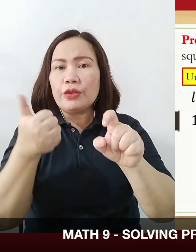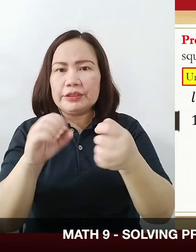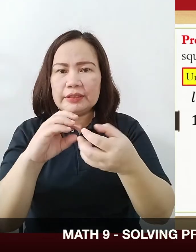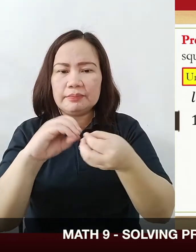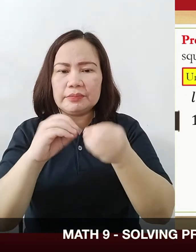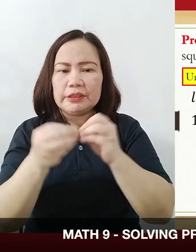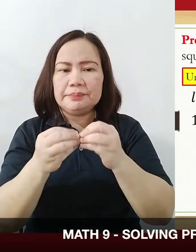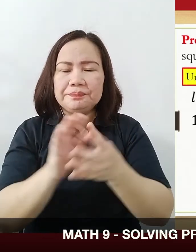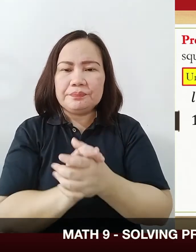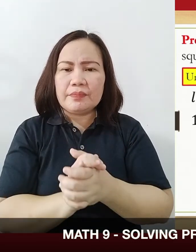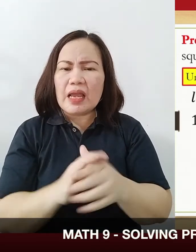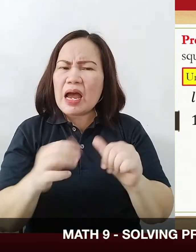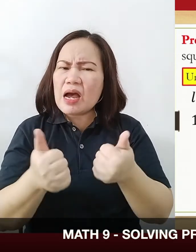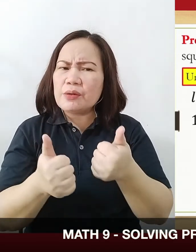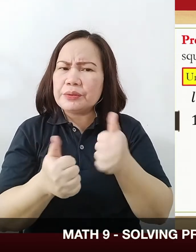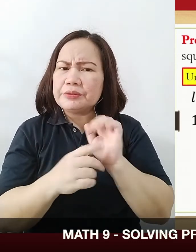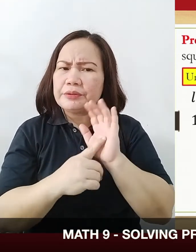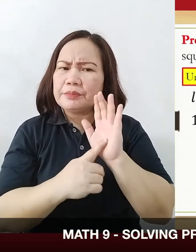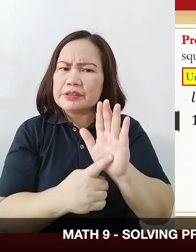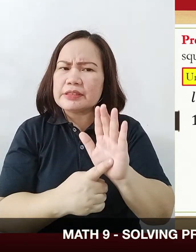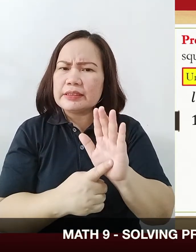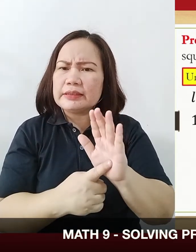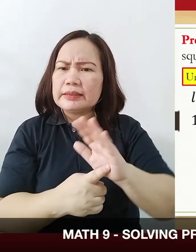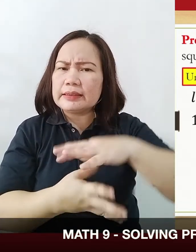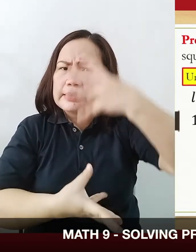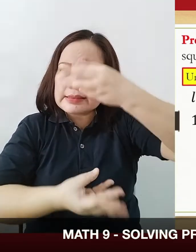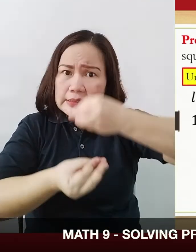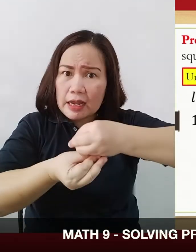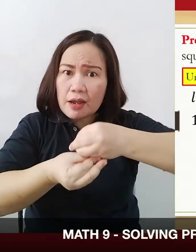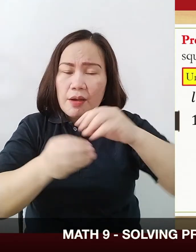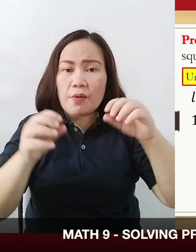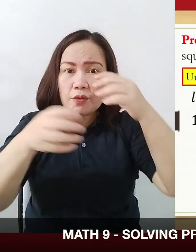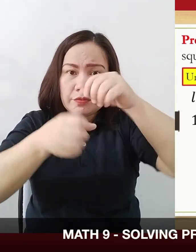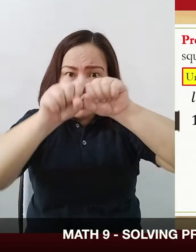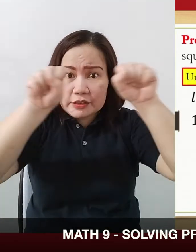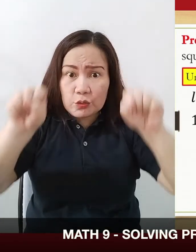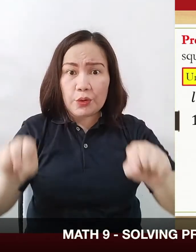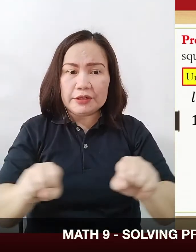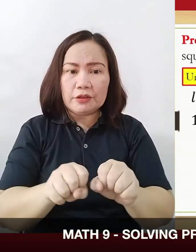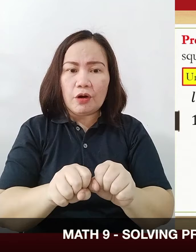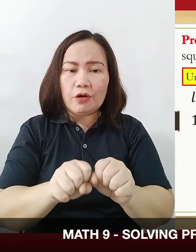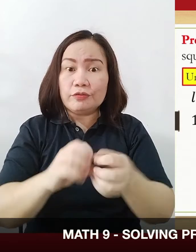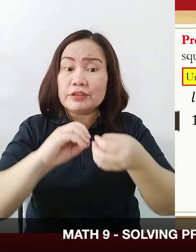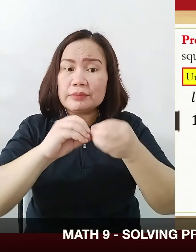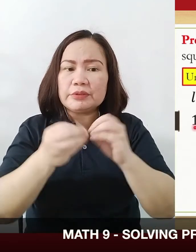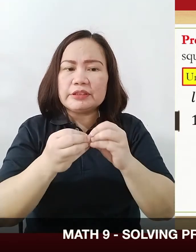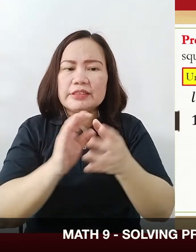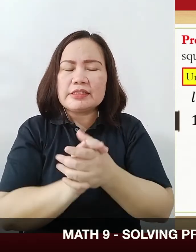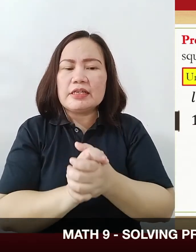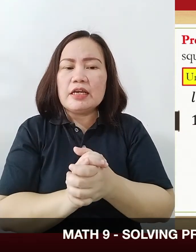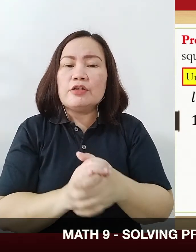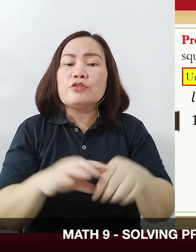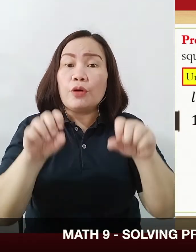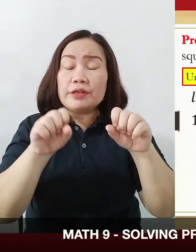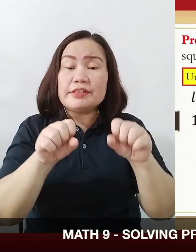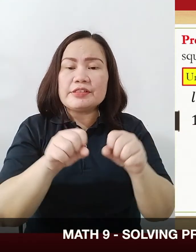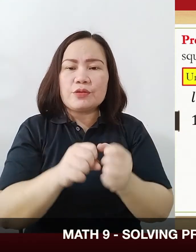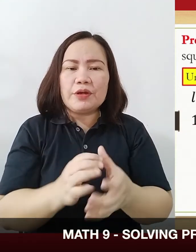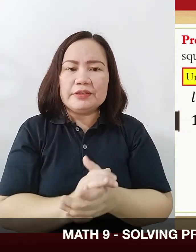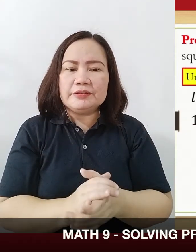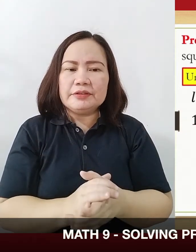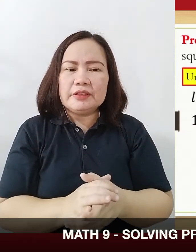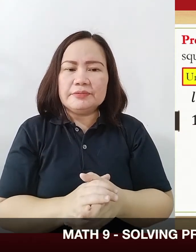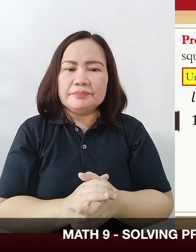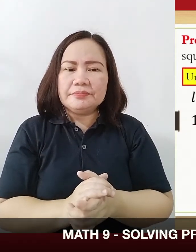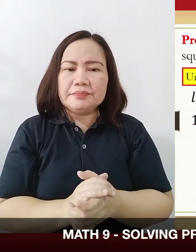how are we going to represent the sum of the squares of the number? So, i-square natin to, i-square din natin to, that